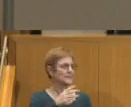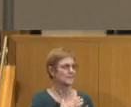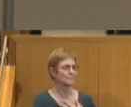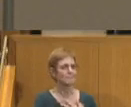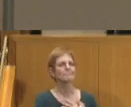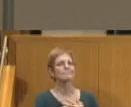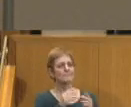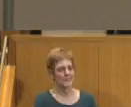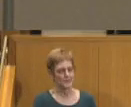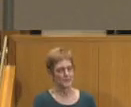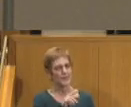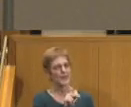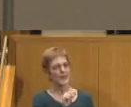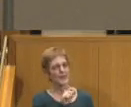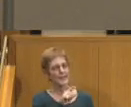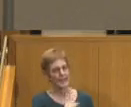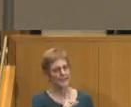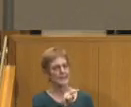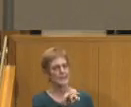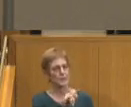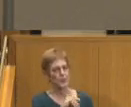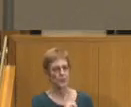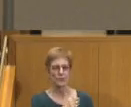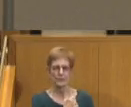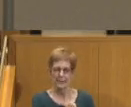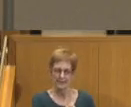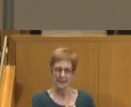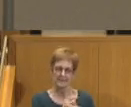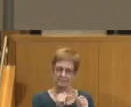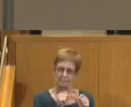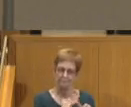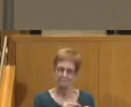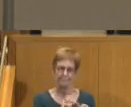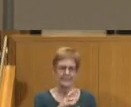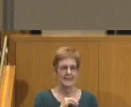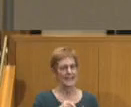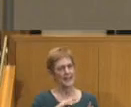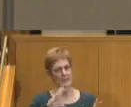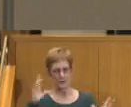I'm so grateful to all my colleagues. Thank you. Thank you.